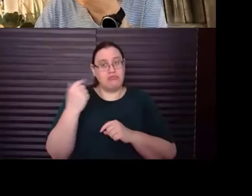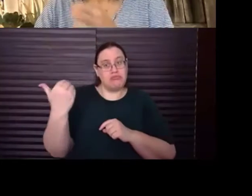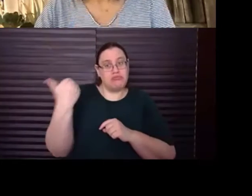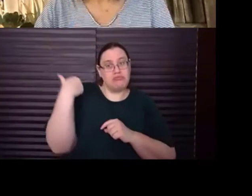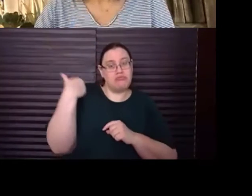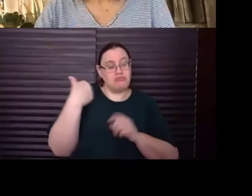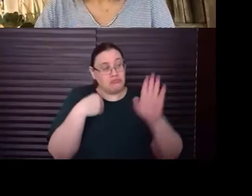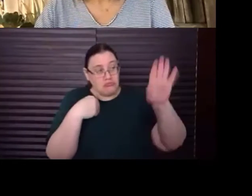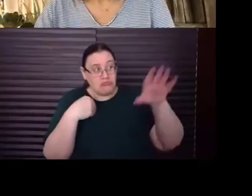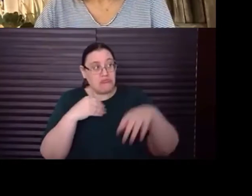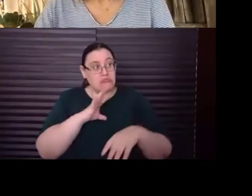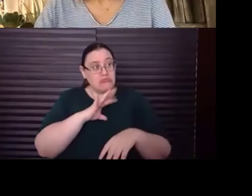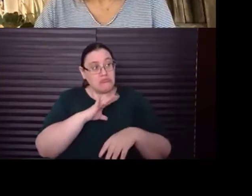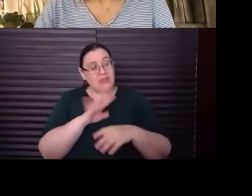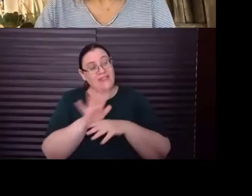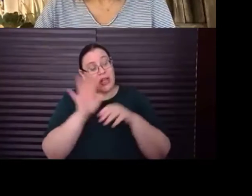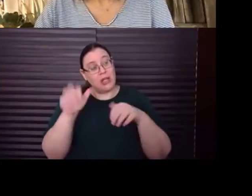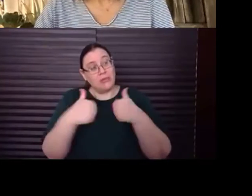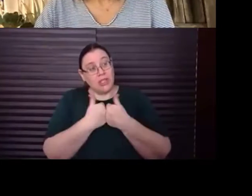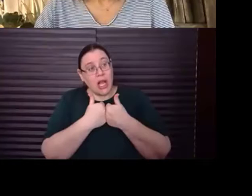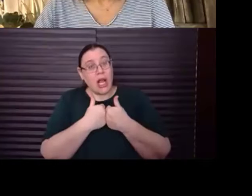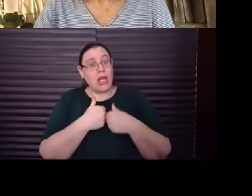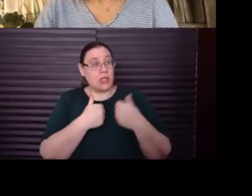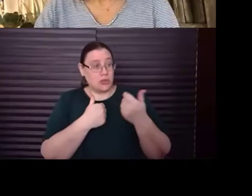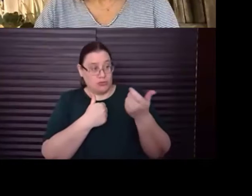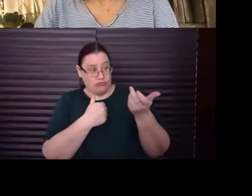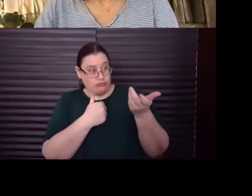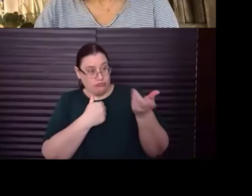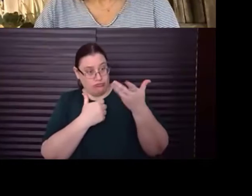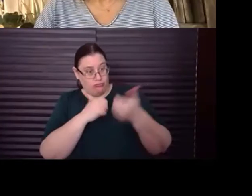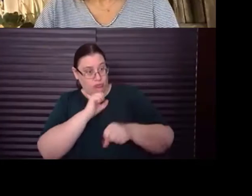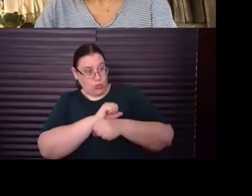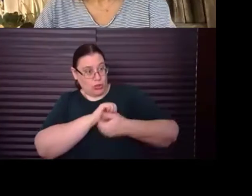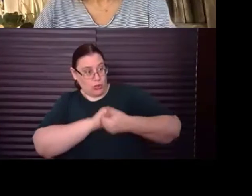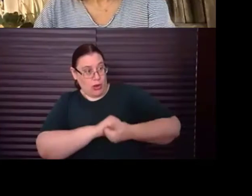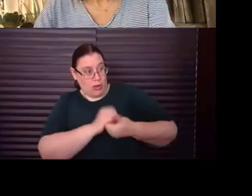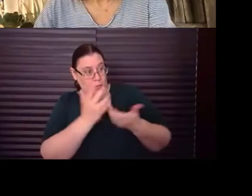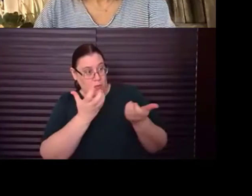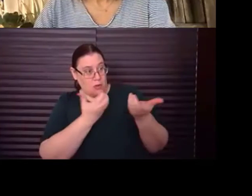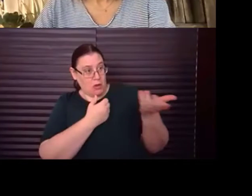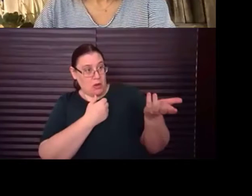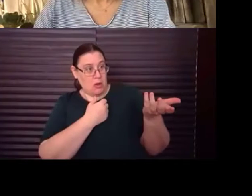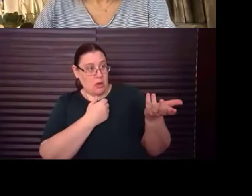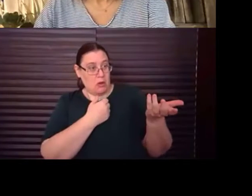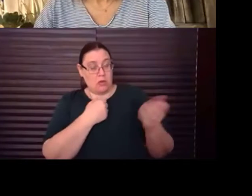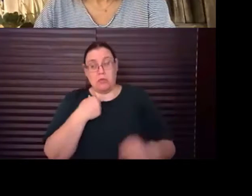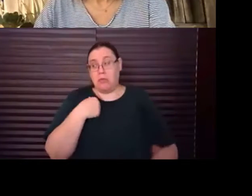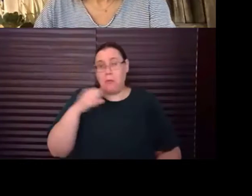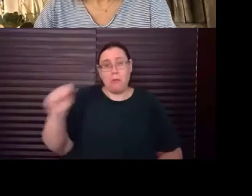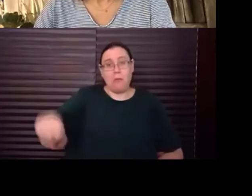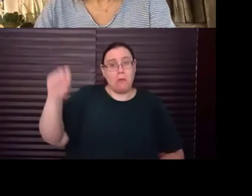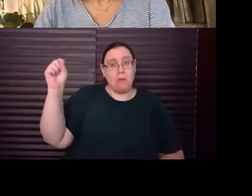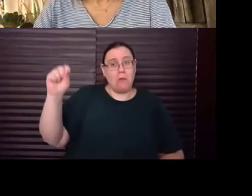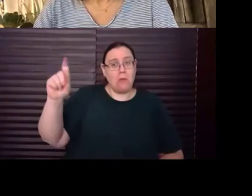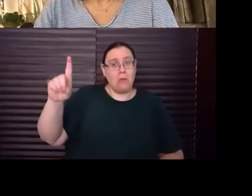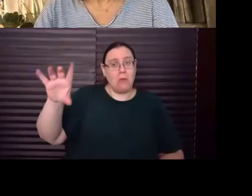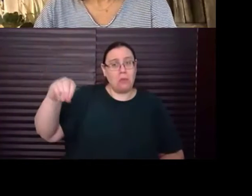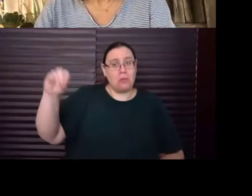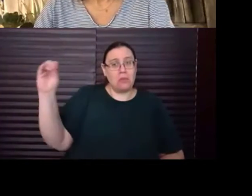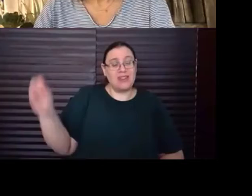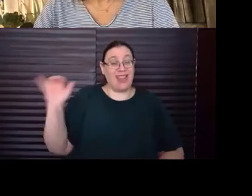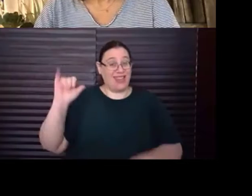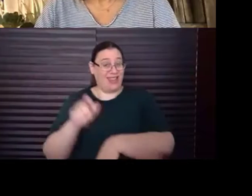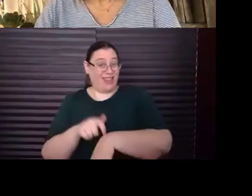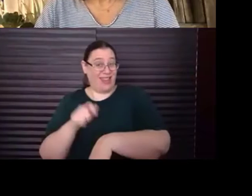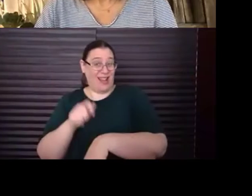"Hey, there's this awesome film challenge. Would you love to collaborate and work together on something?" And I was like, 100%. I, at